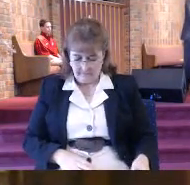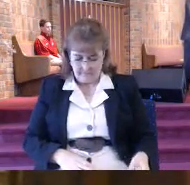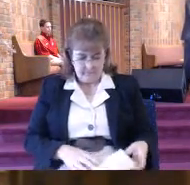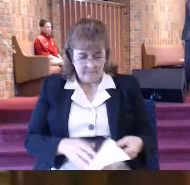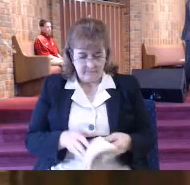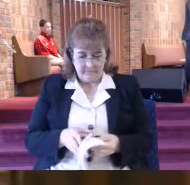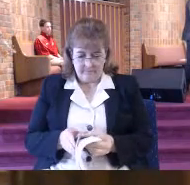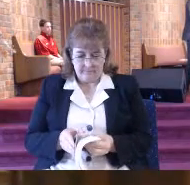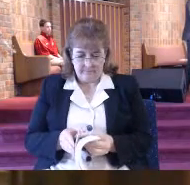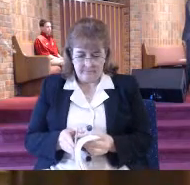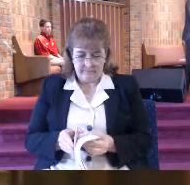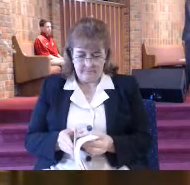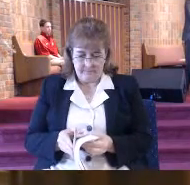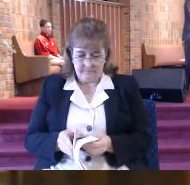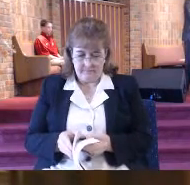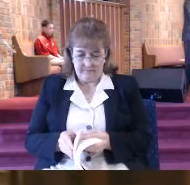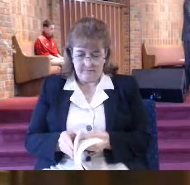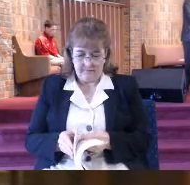Don Dukemanier.